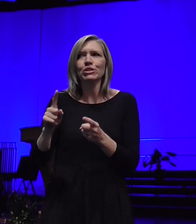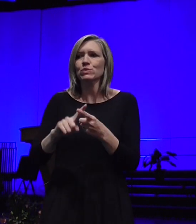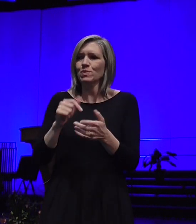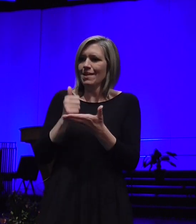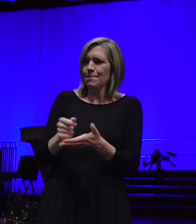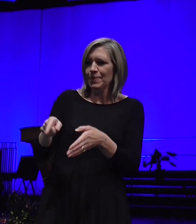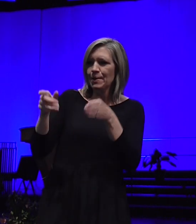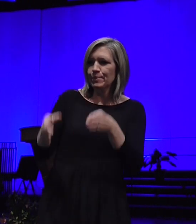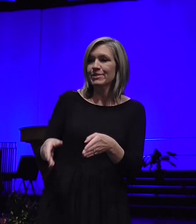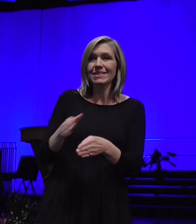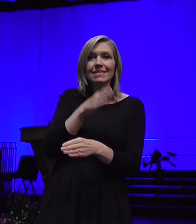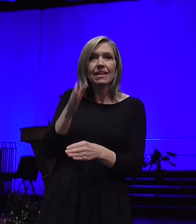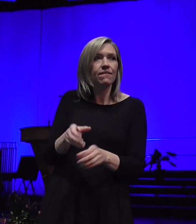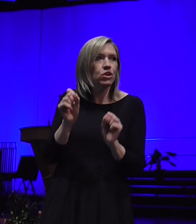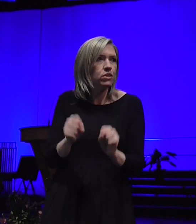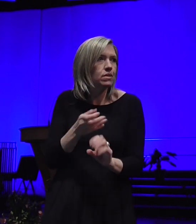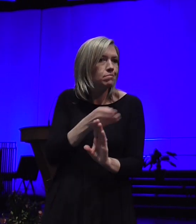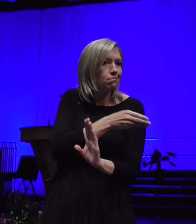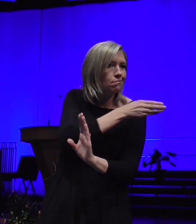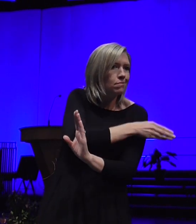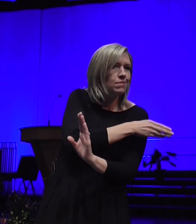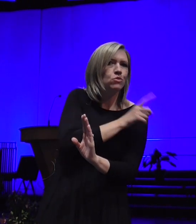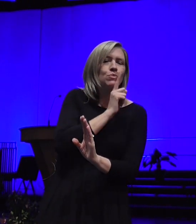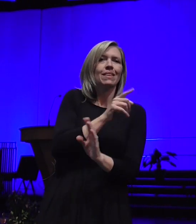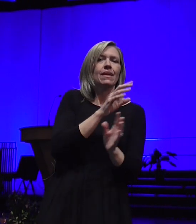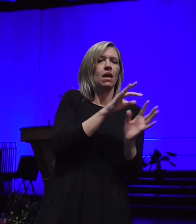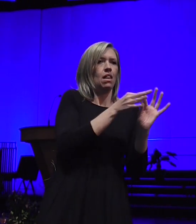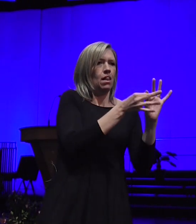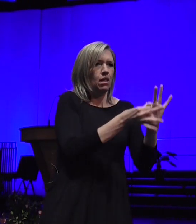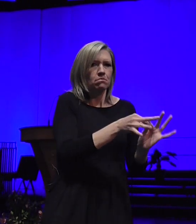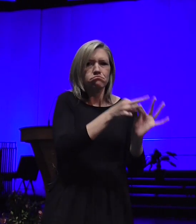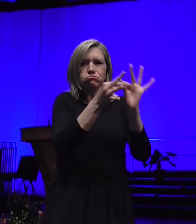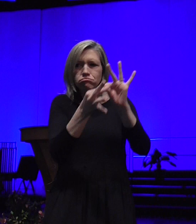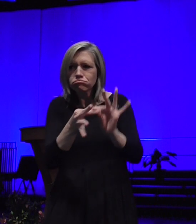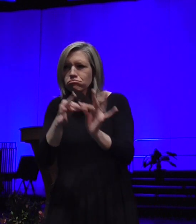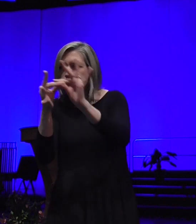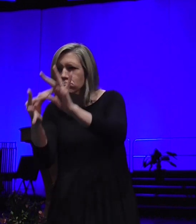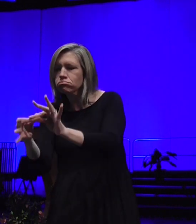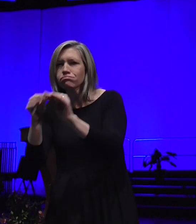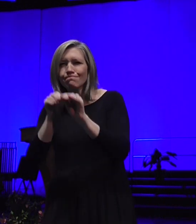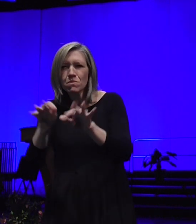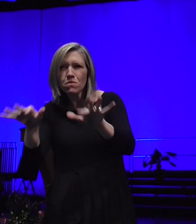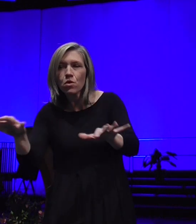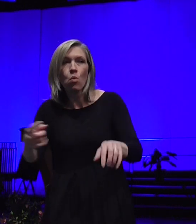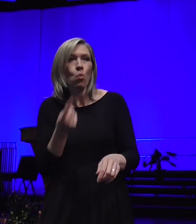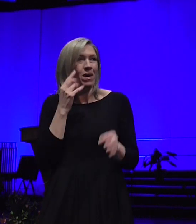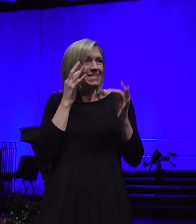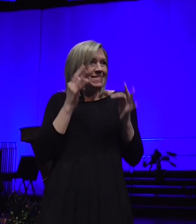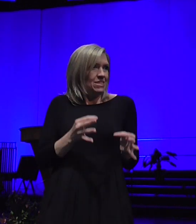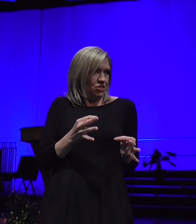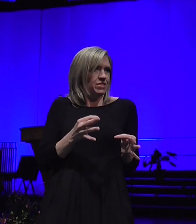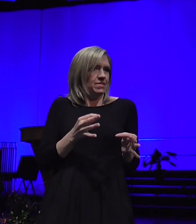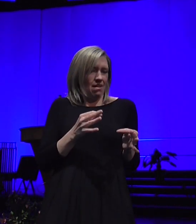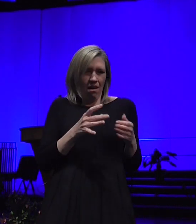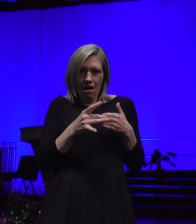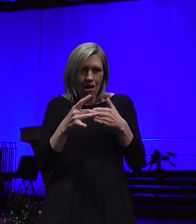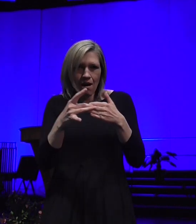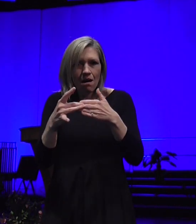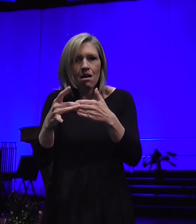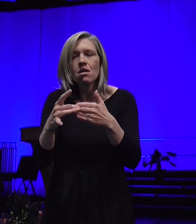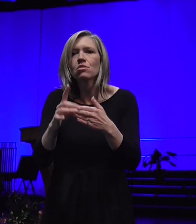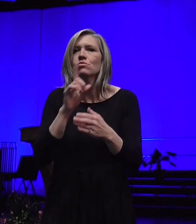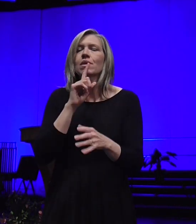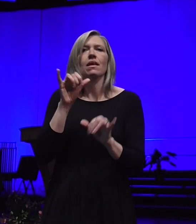would never otherwise have occurred. A whole stream of events issues from that decision, raising in one's favor all manner of